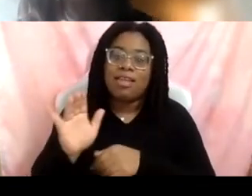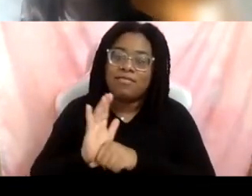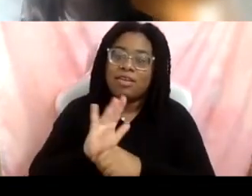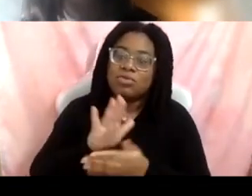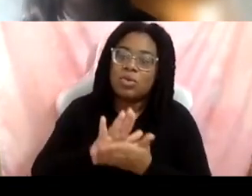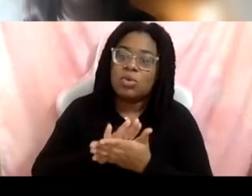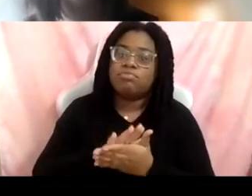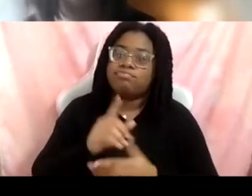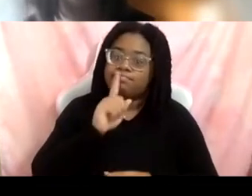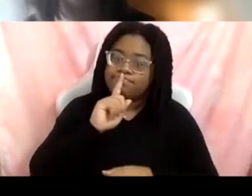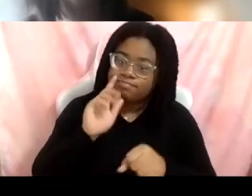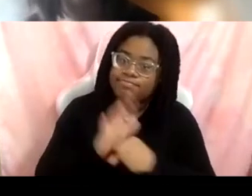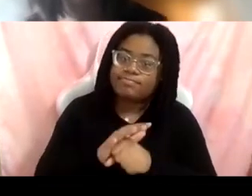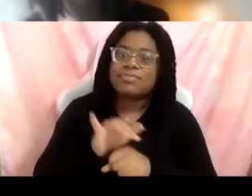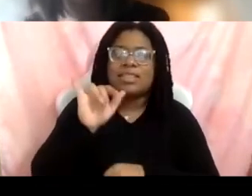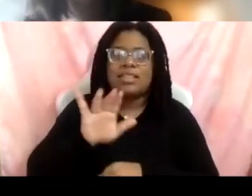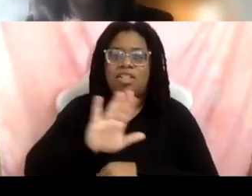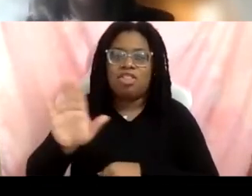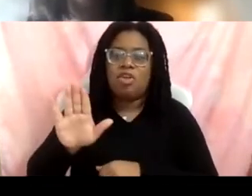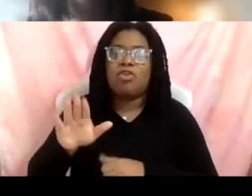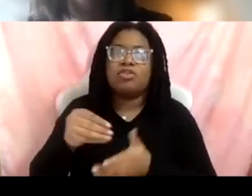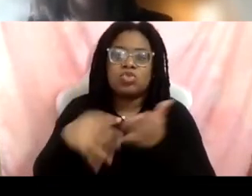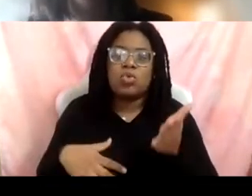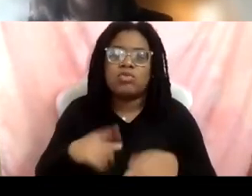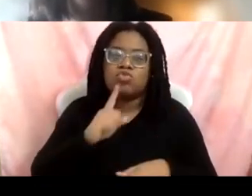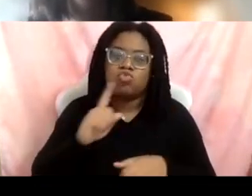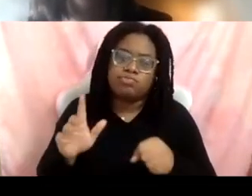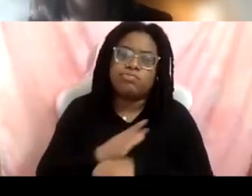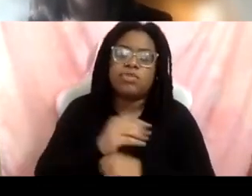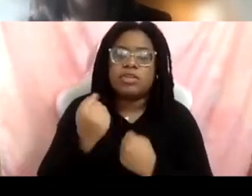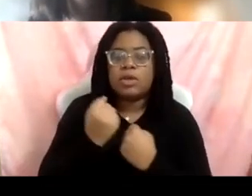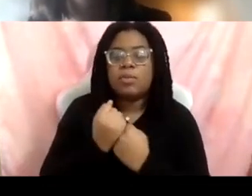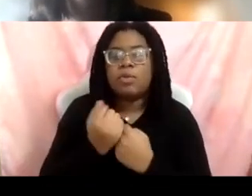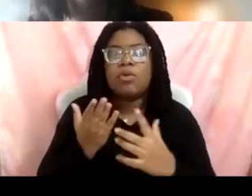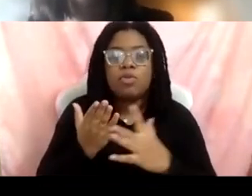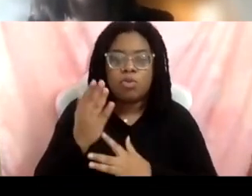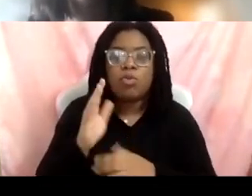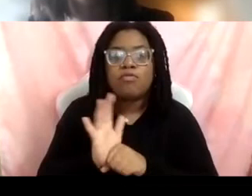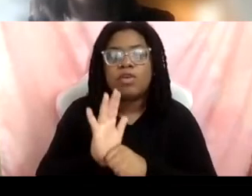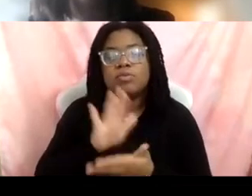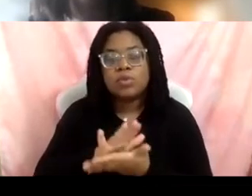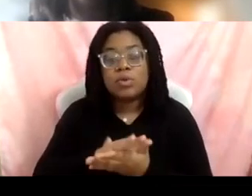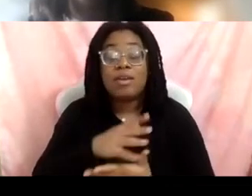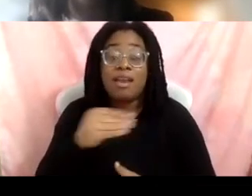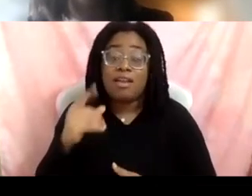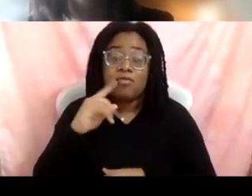disabled students are being fully supported in their work and their journeys through film school and into the film and TV